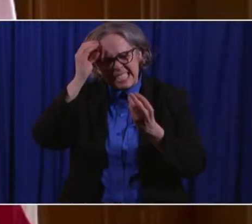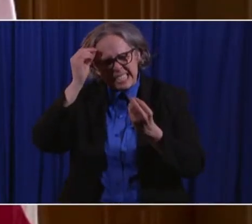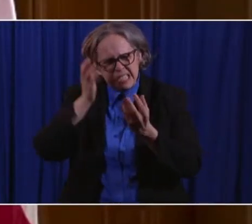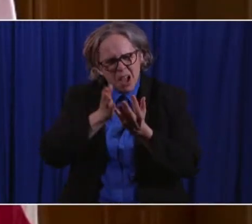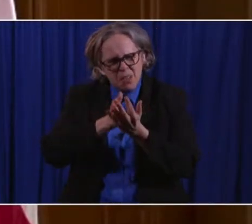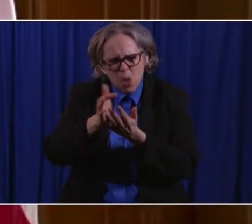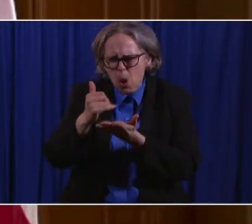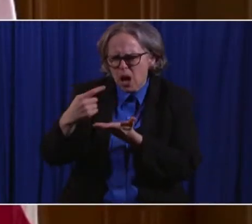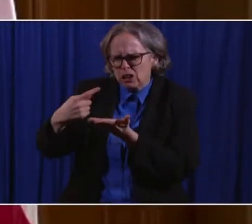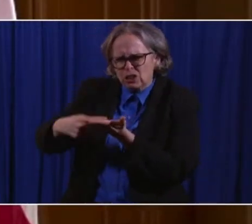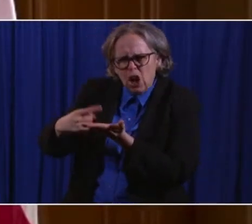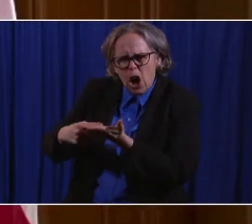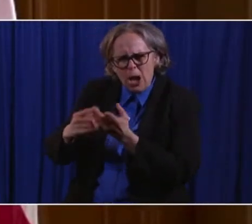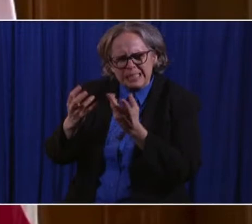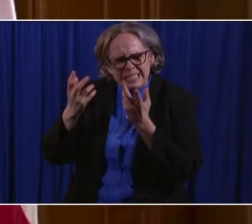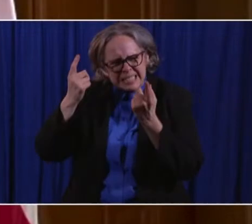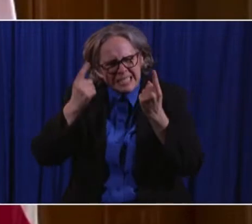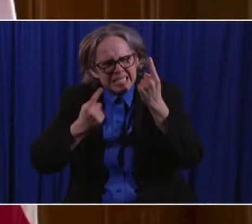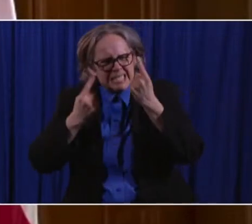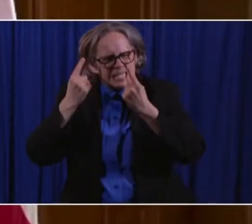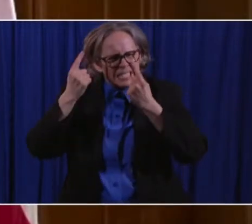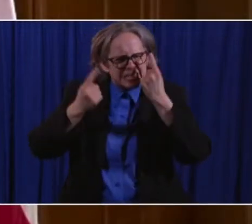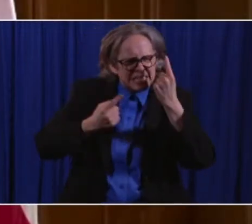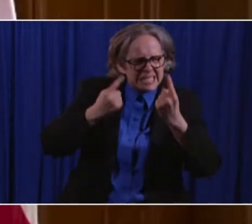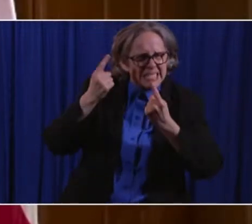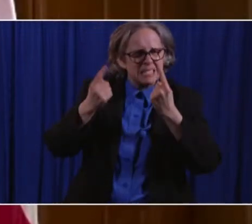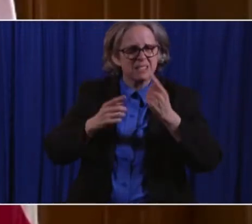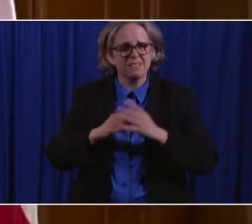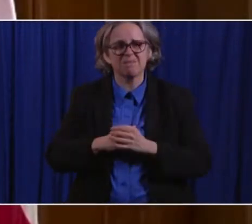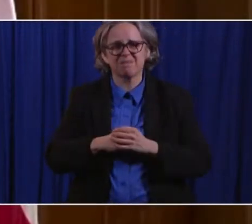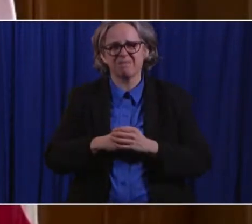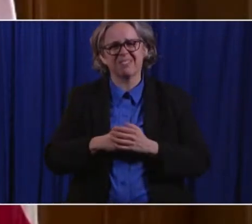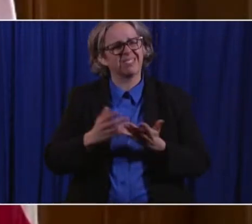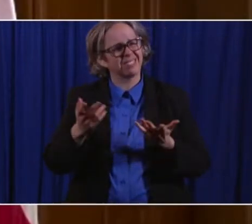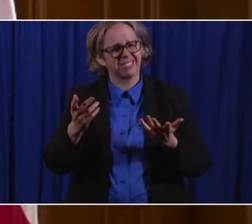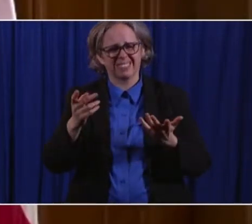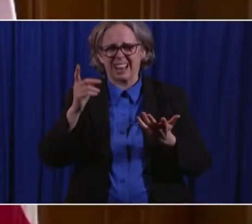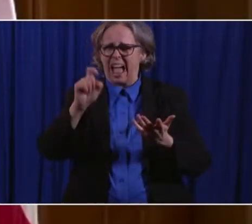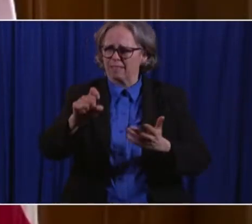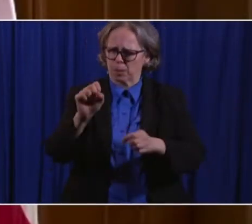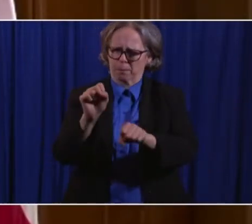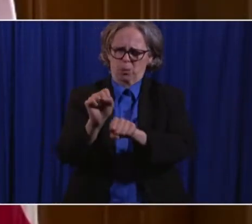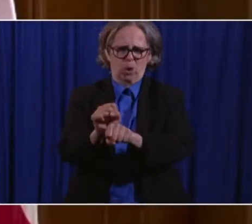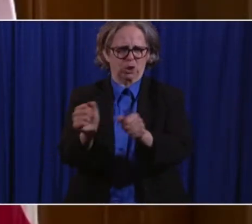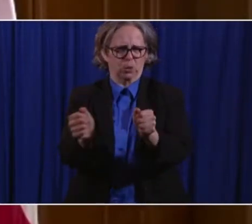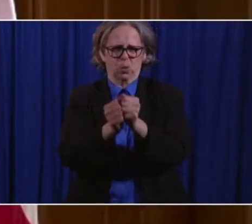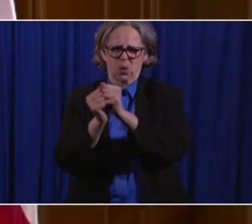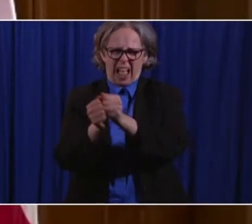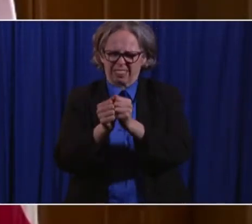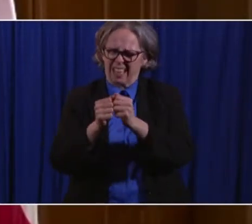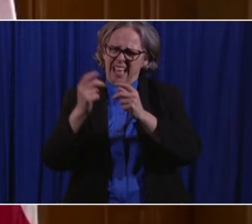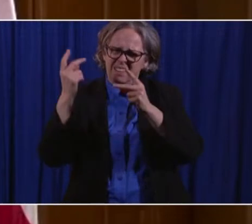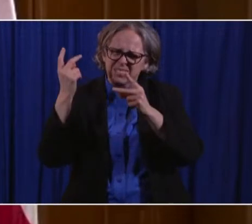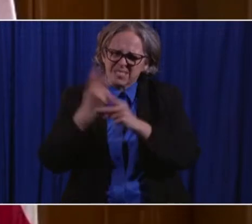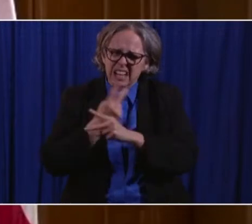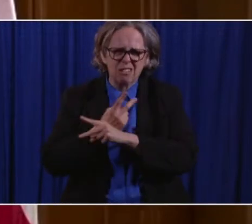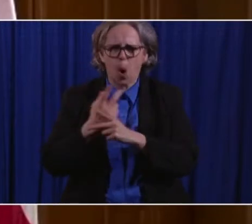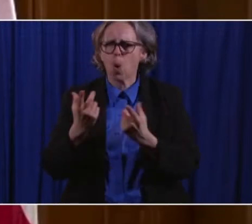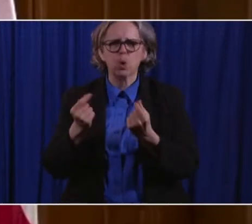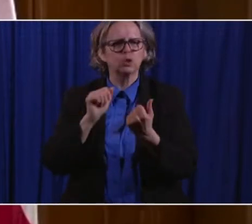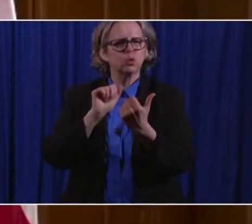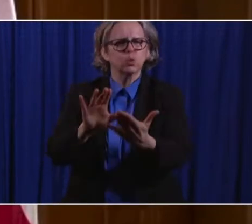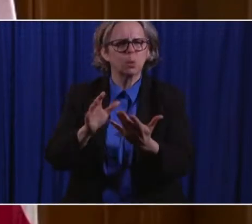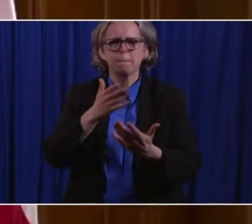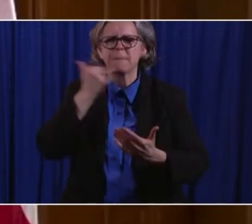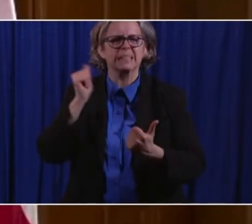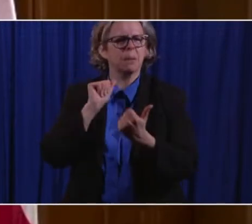Ohioans need to try to come together, and we need to try to figure this out. And I think it is a job worth doing,